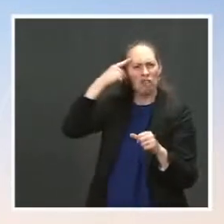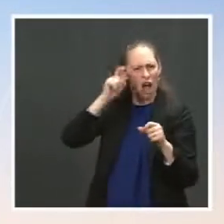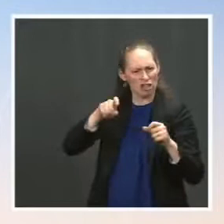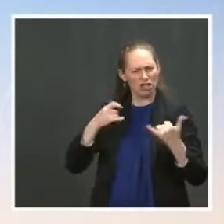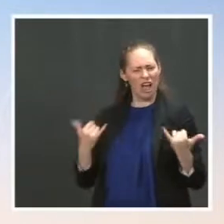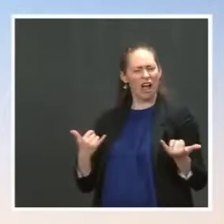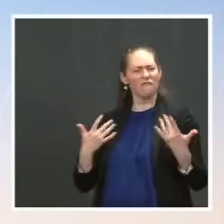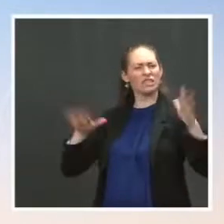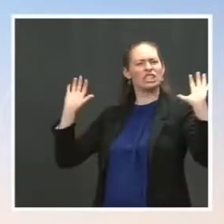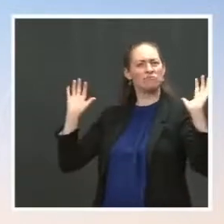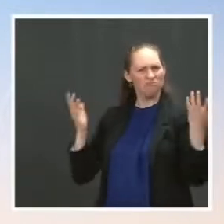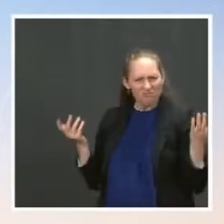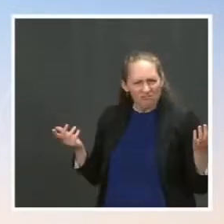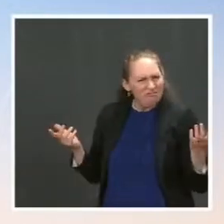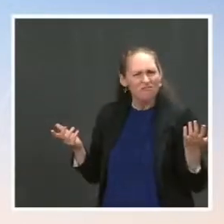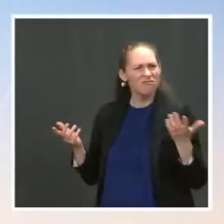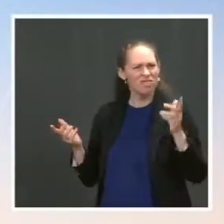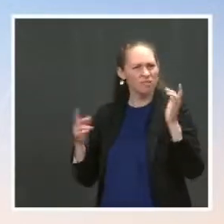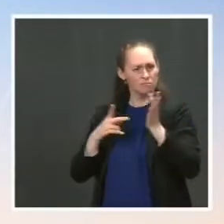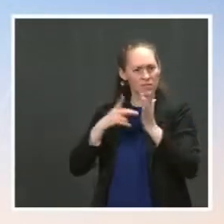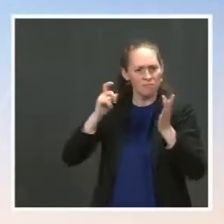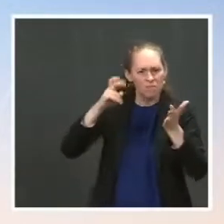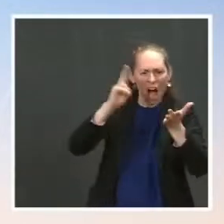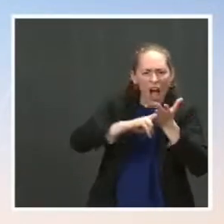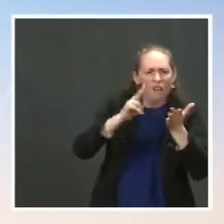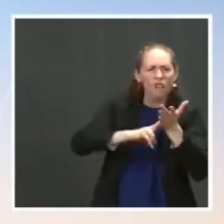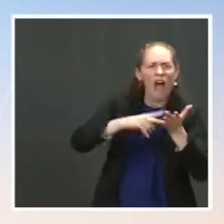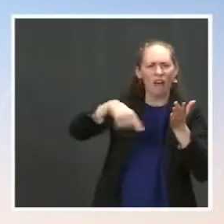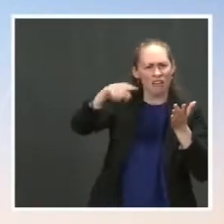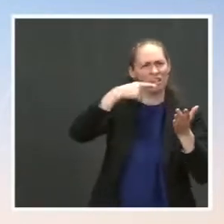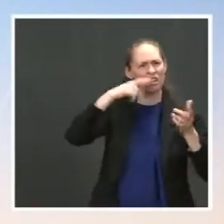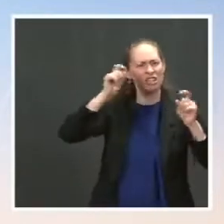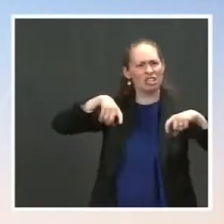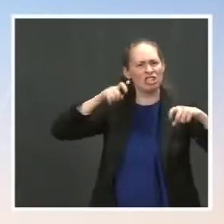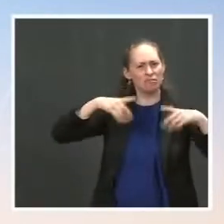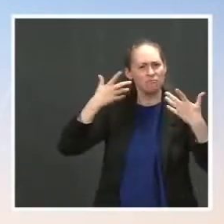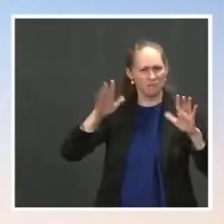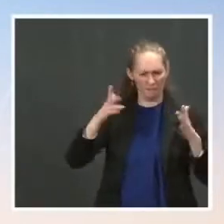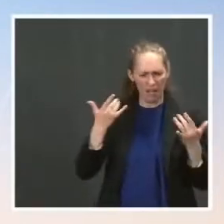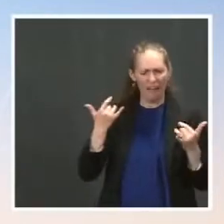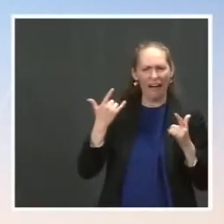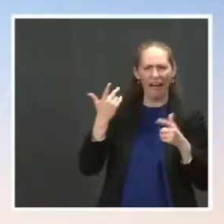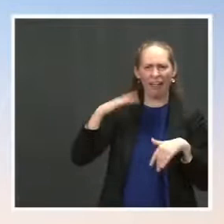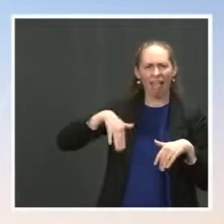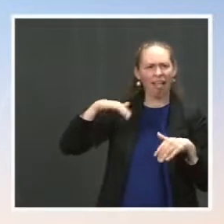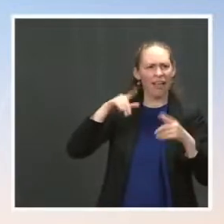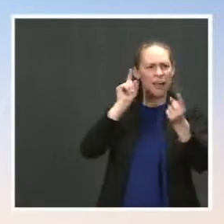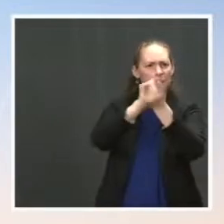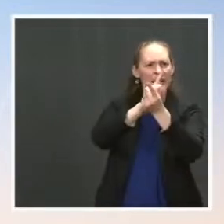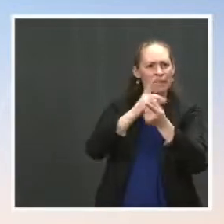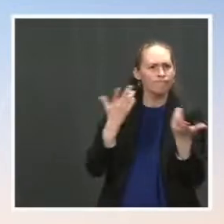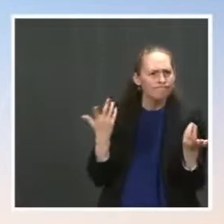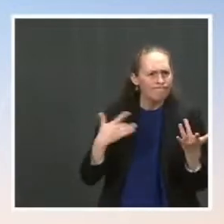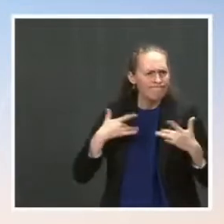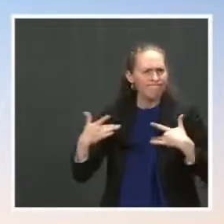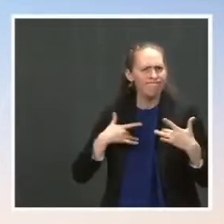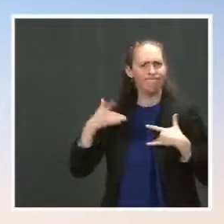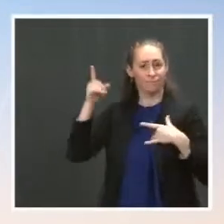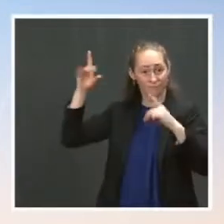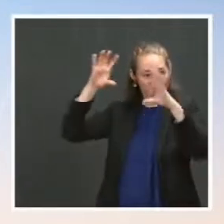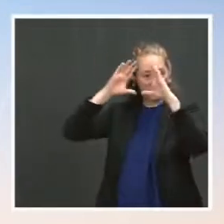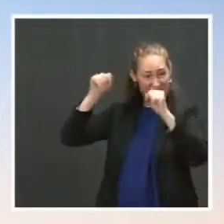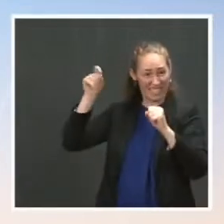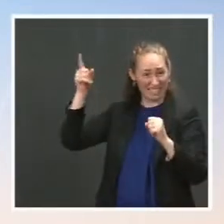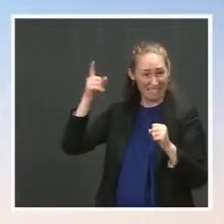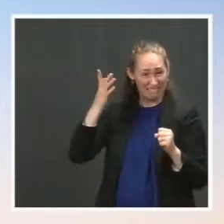initial federal contract, even, it's far different than what that was supposed to be. Understandably, there are issues, but does the president feel that this rises to the level that he should